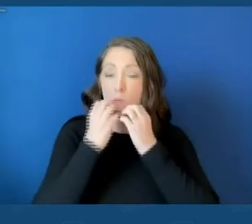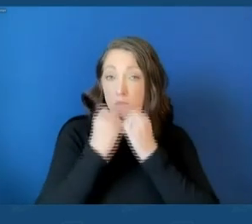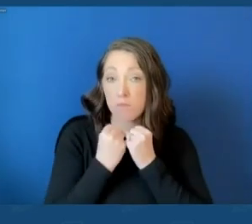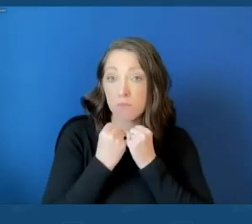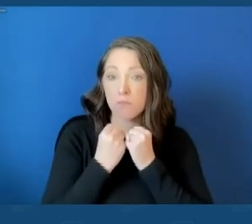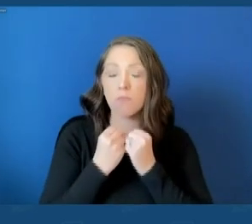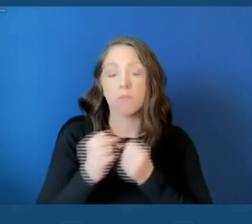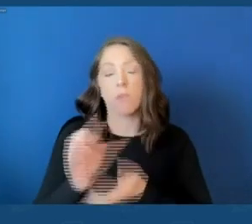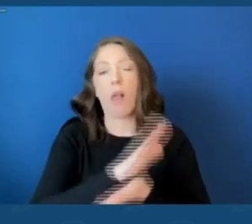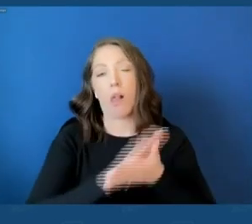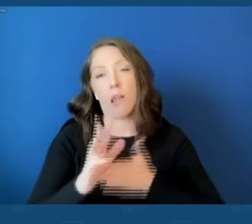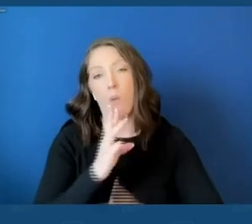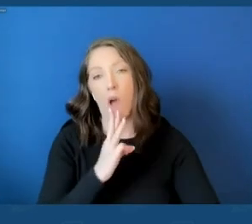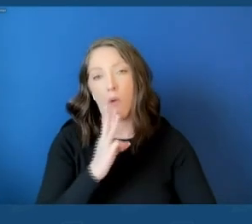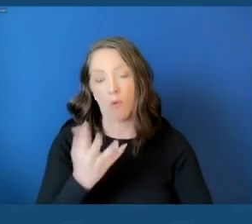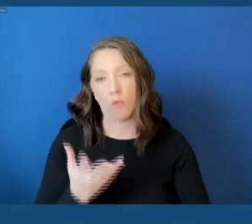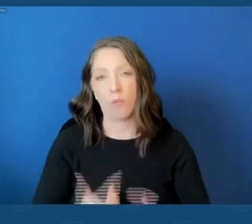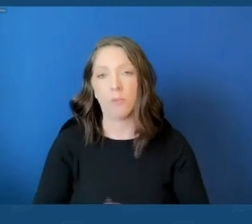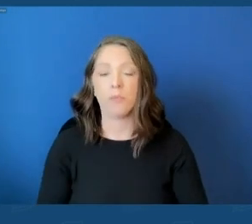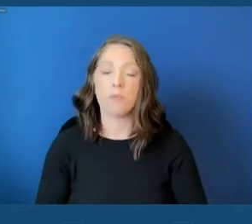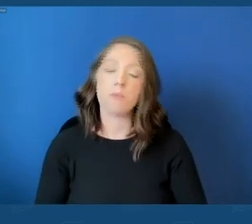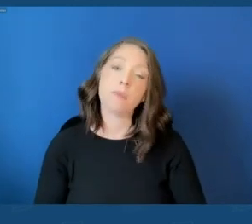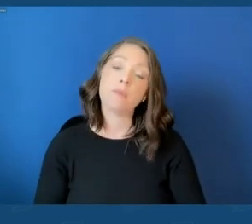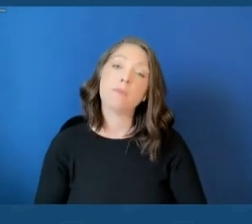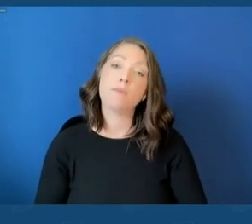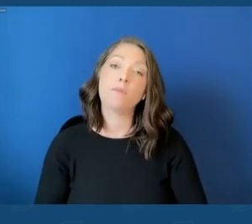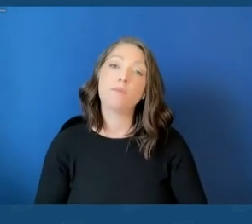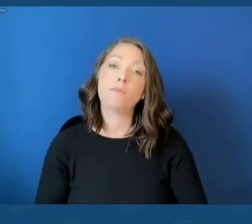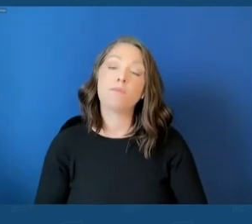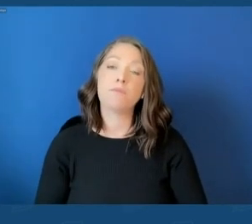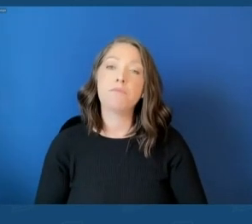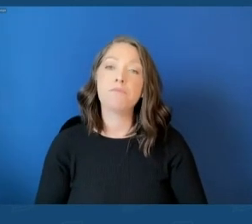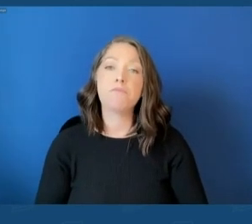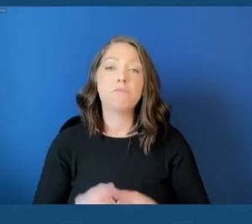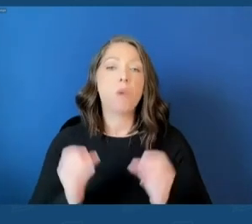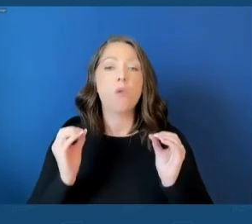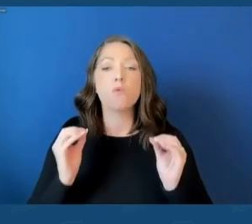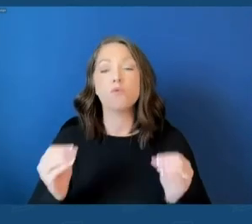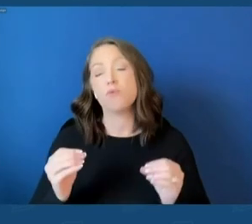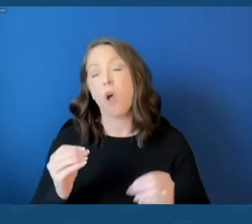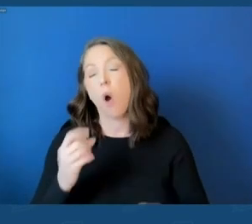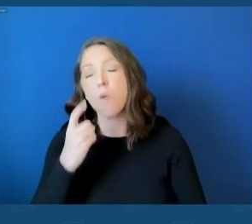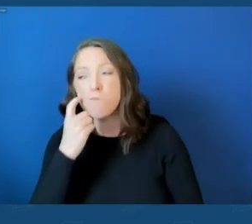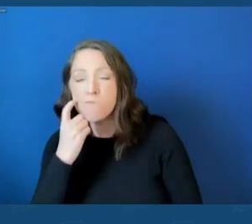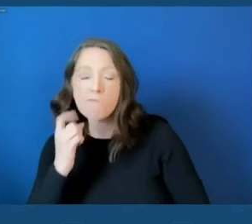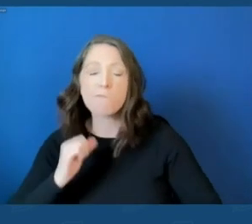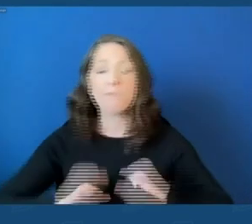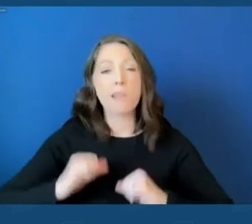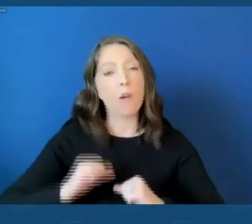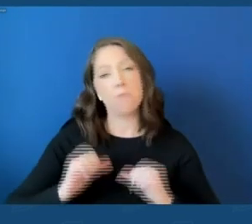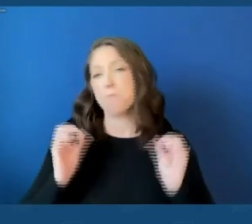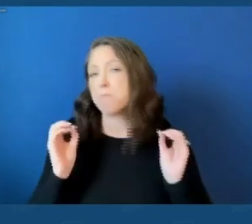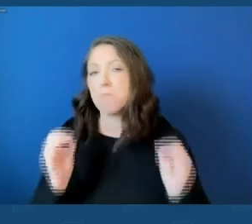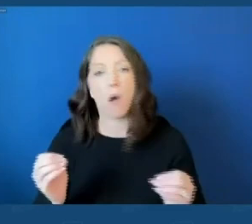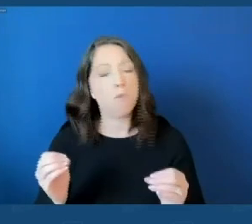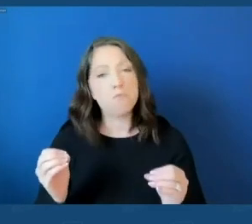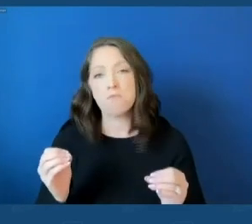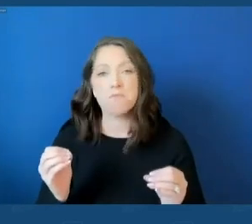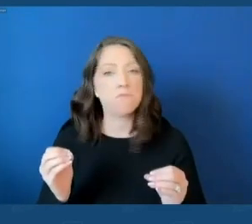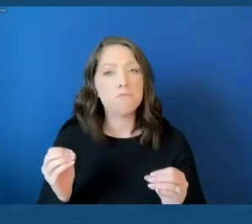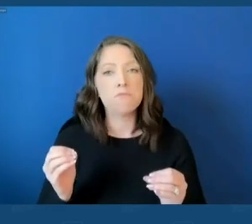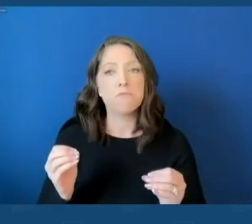water. There is no doubt that there is nothing more important to Suffolk County's